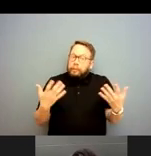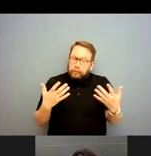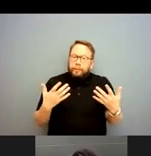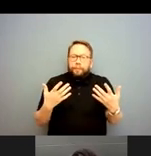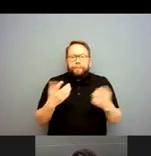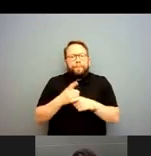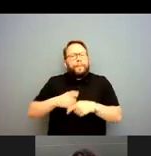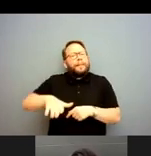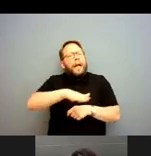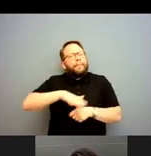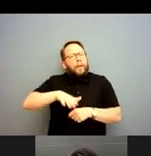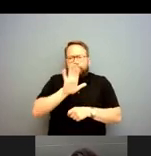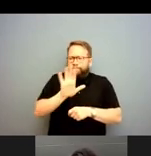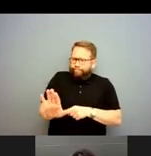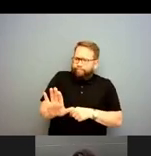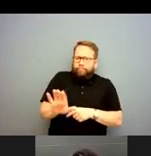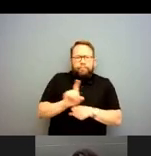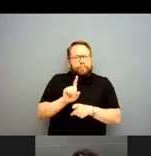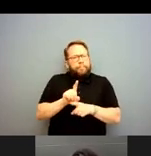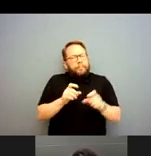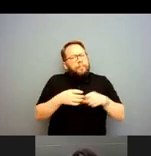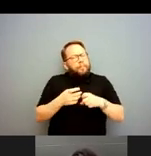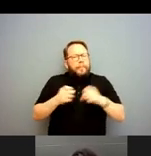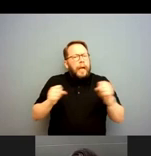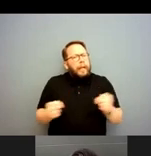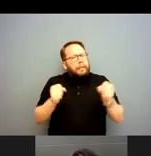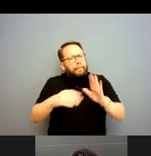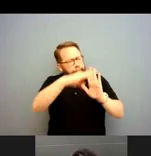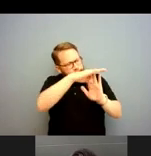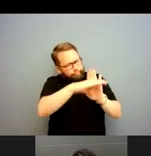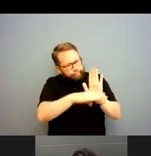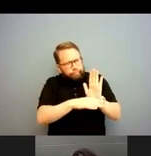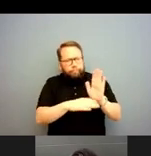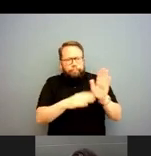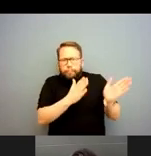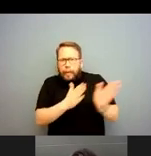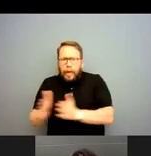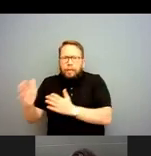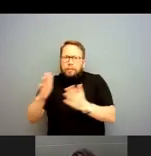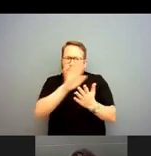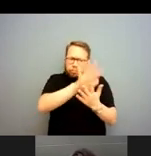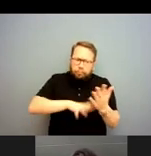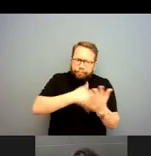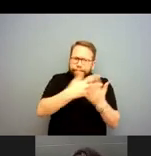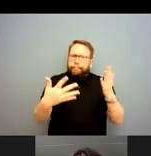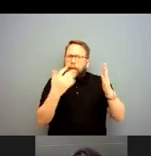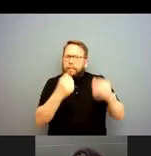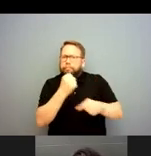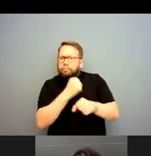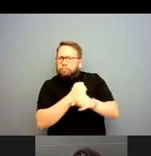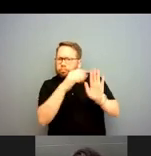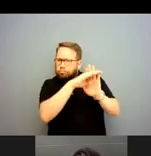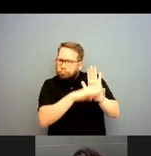could better speak about actions or measures that Sami persons with disabilities need than